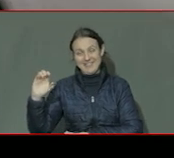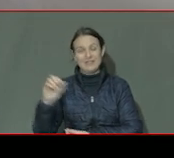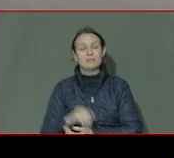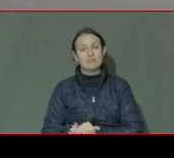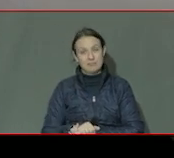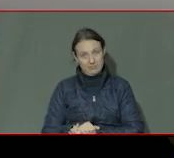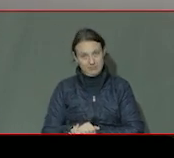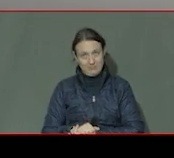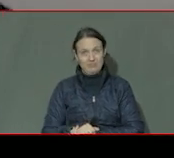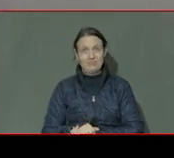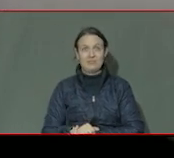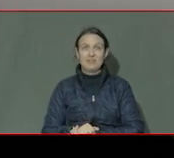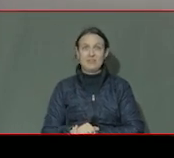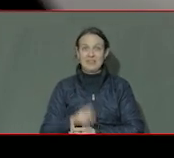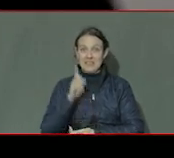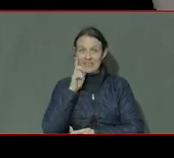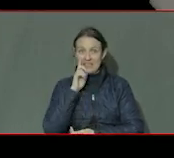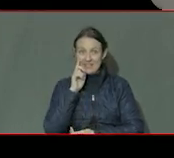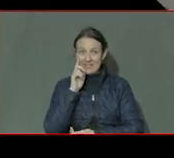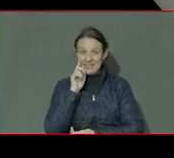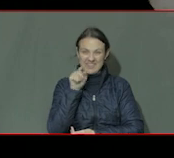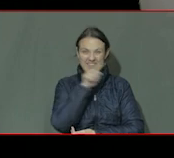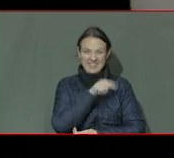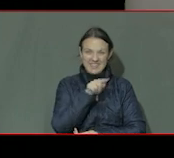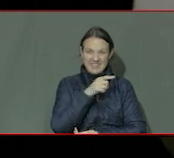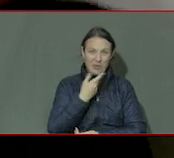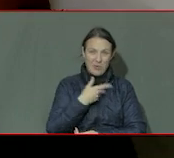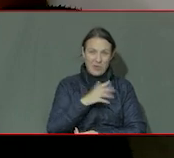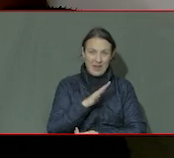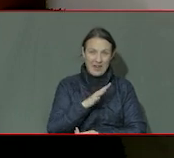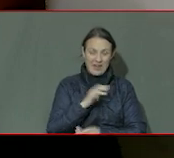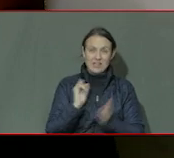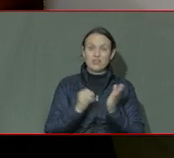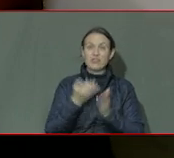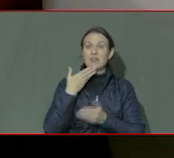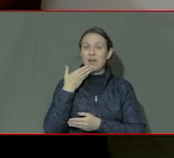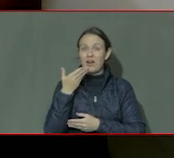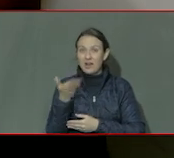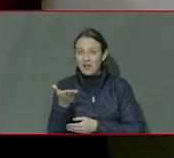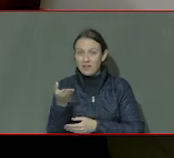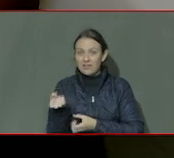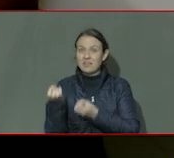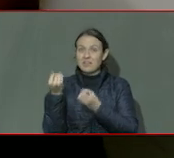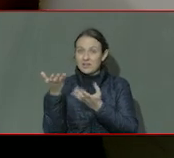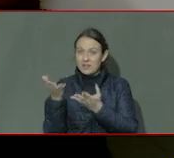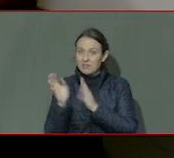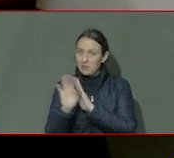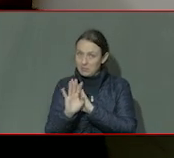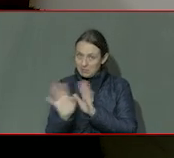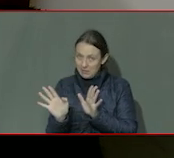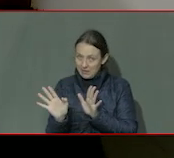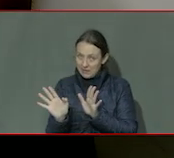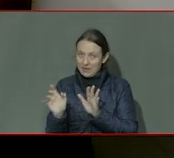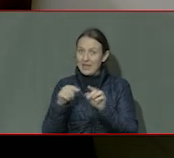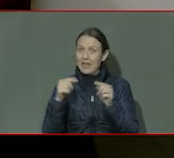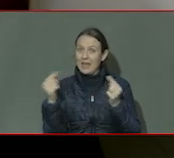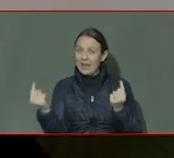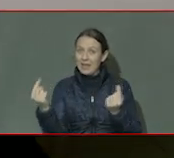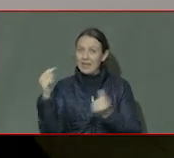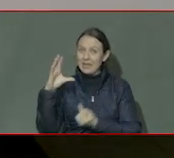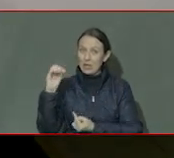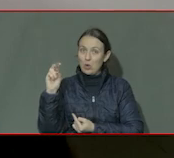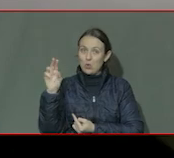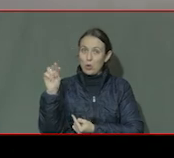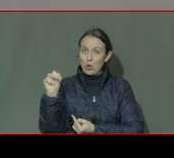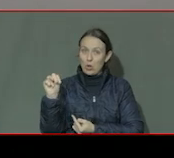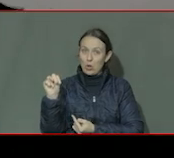We don't want to see this. I agree, they just requested you to write the anticodon. I agree. We don't